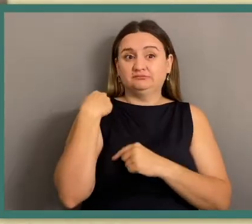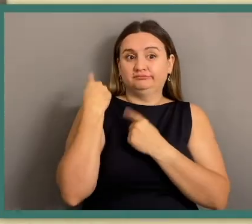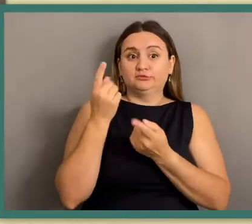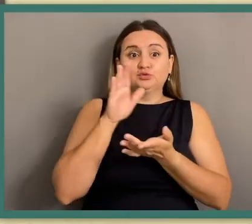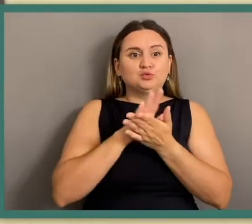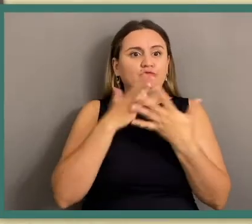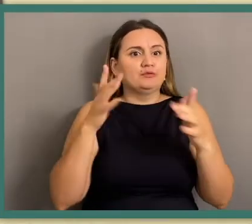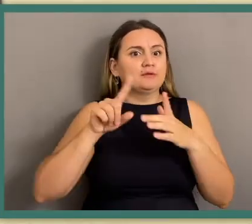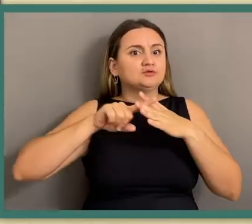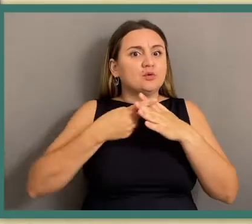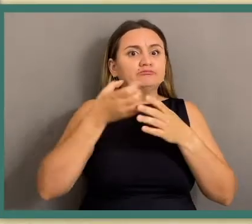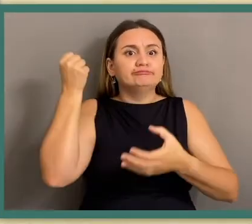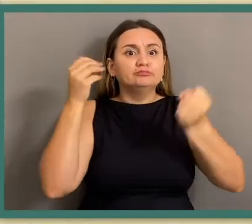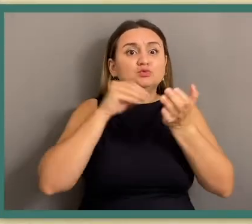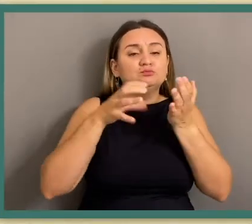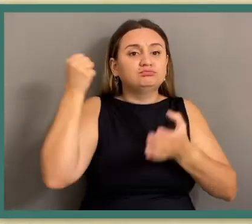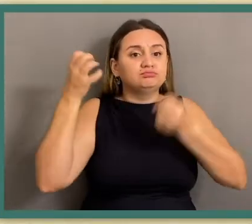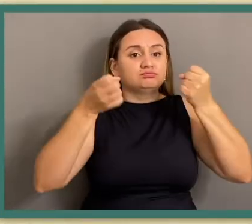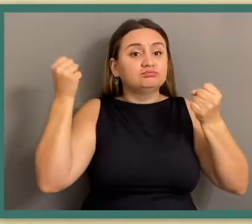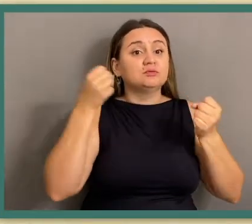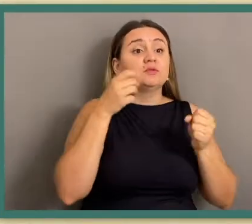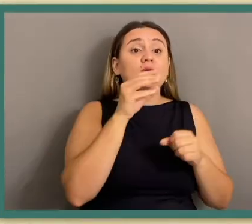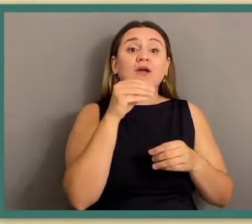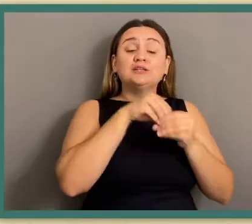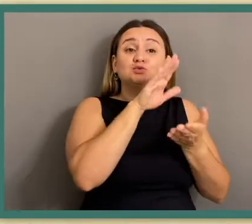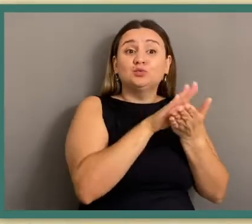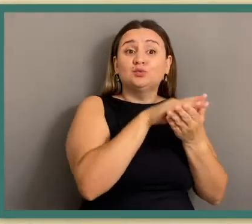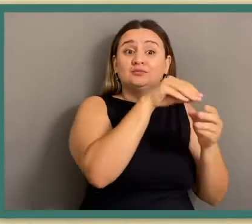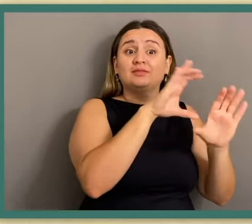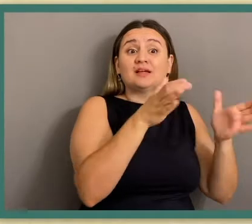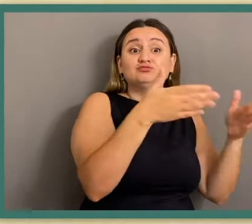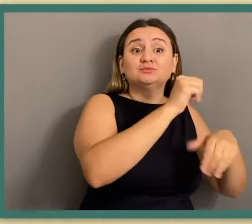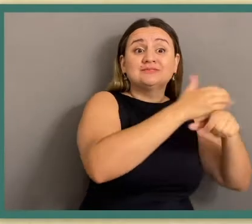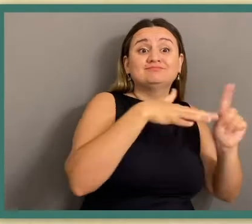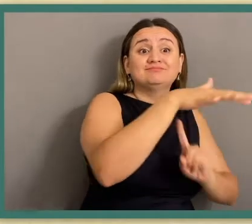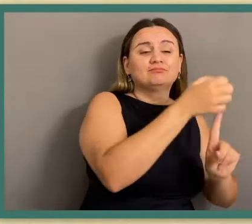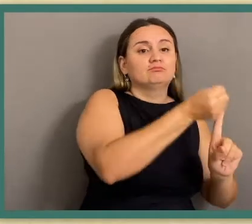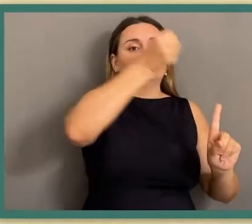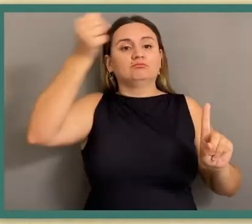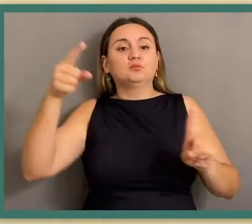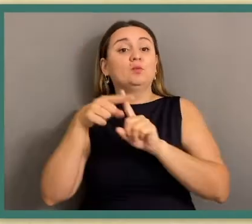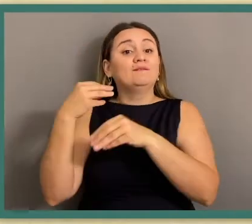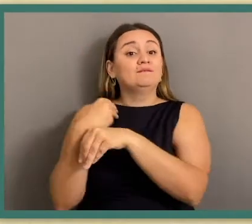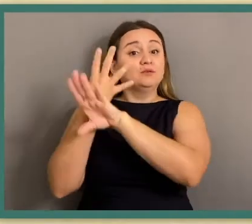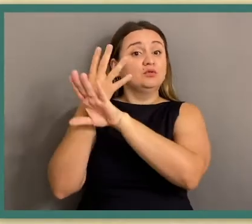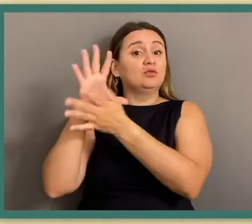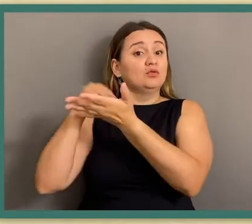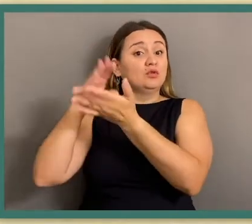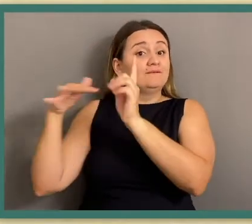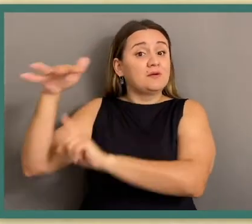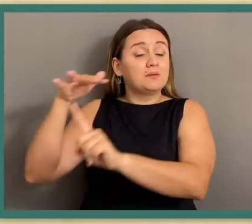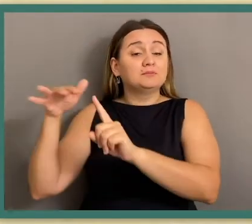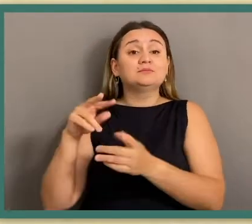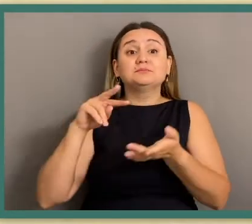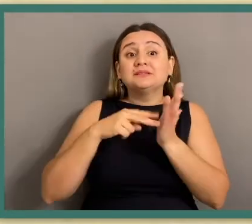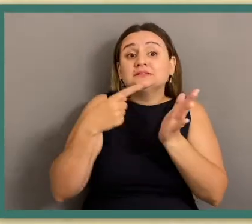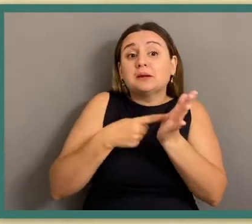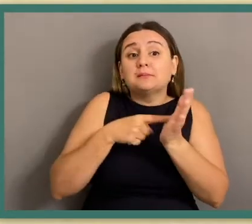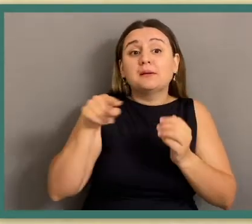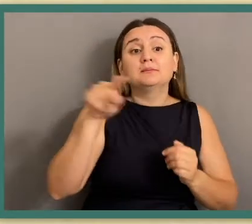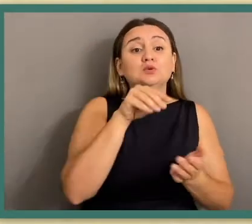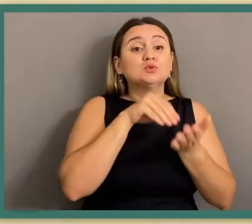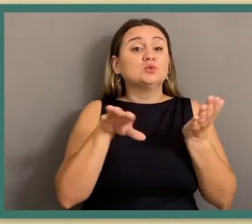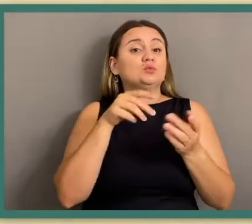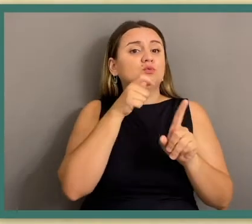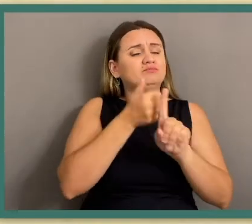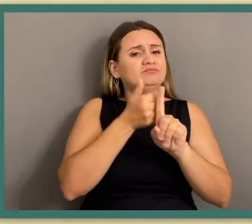Recently, schools have also begun removing students from their in-person classroom settings to a virtual learning environment. Sometimes, this means